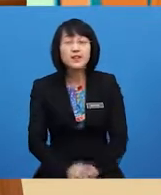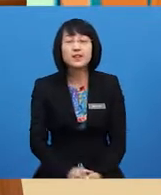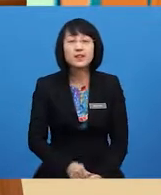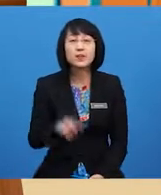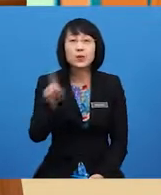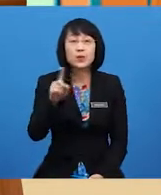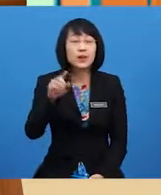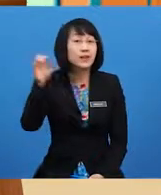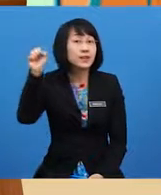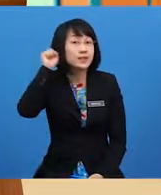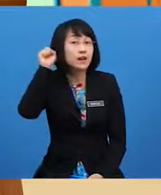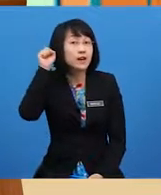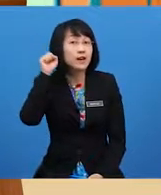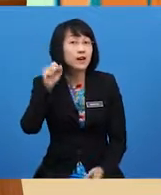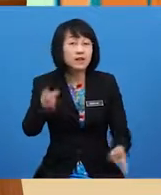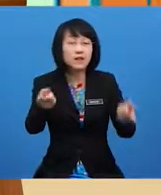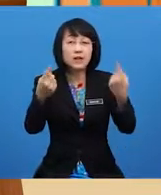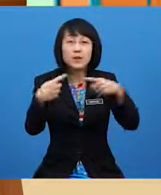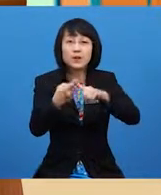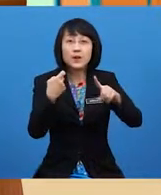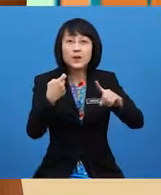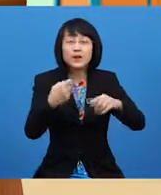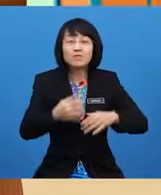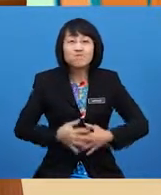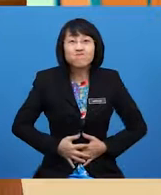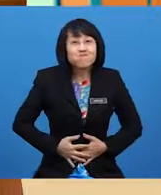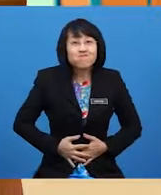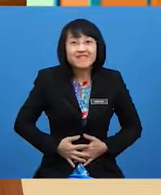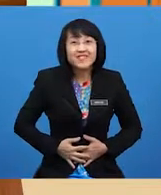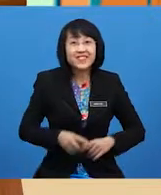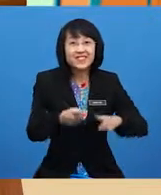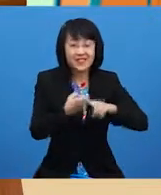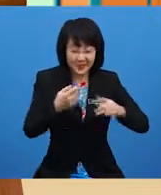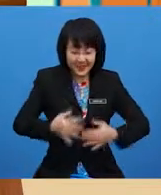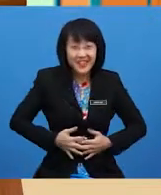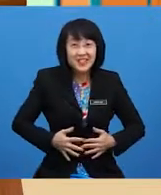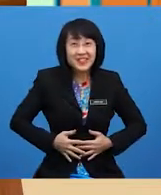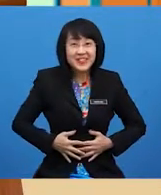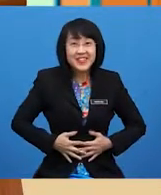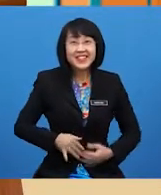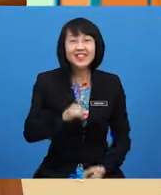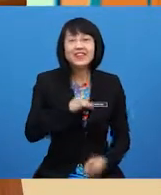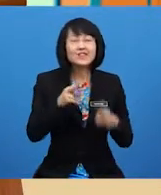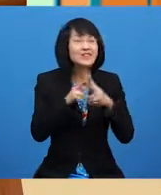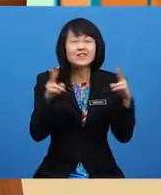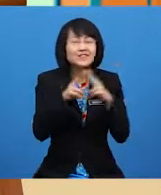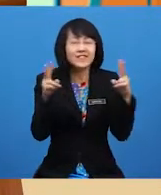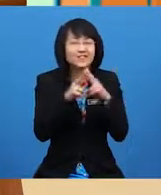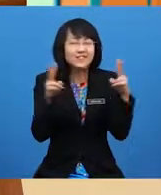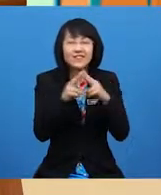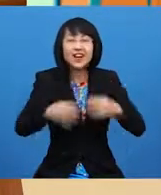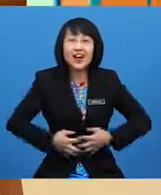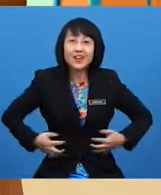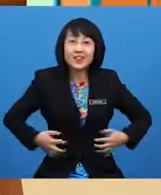sound coming from? Oh, it's coming from my tummy. I'm very, very, very, very